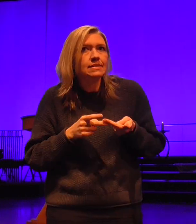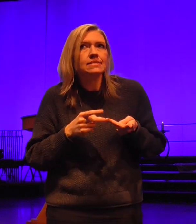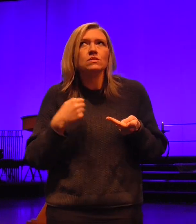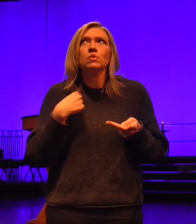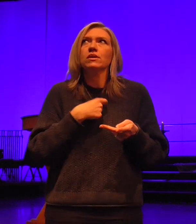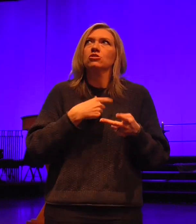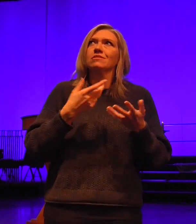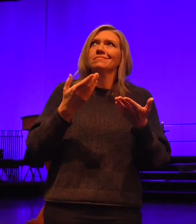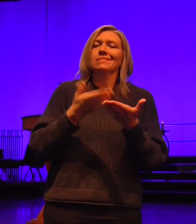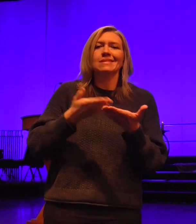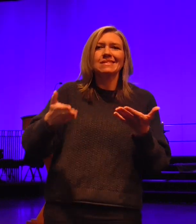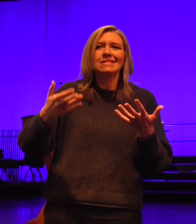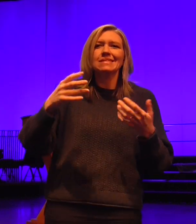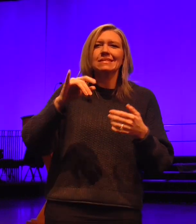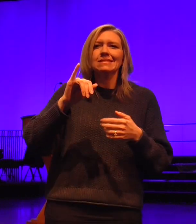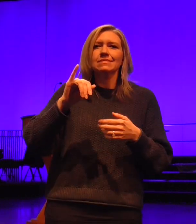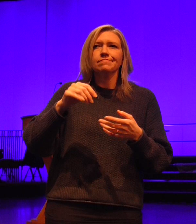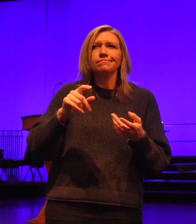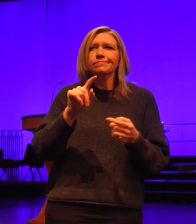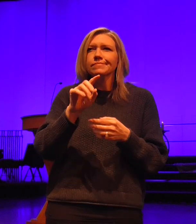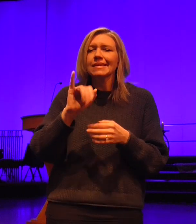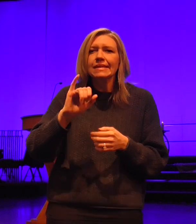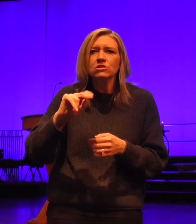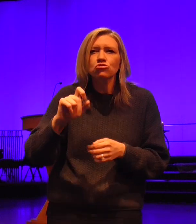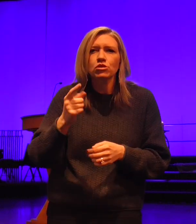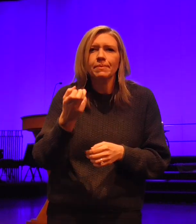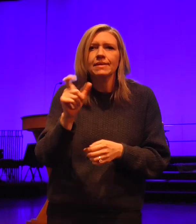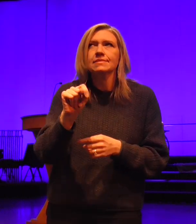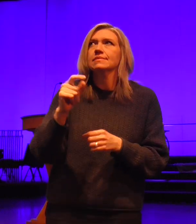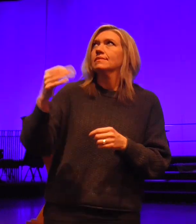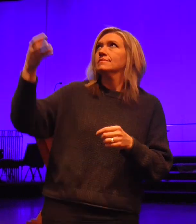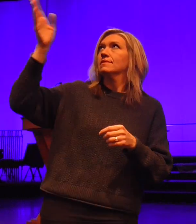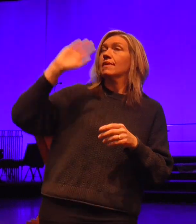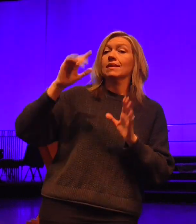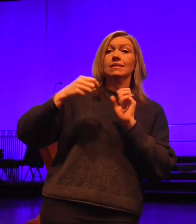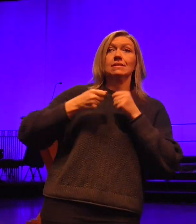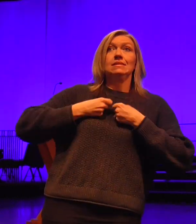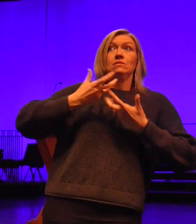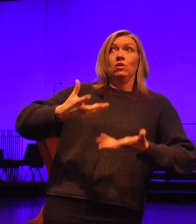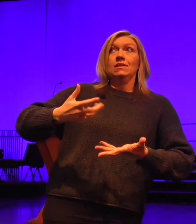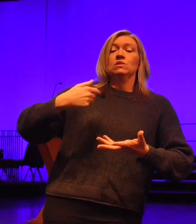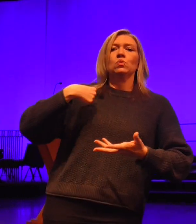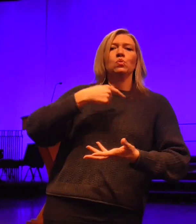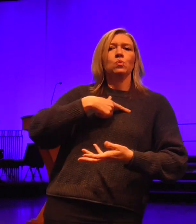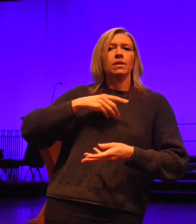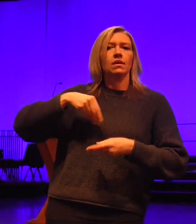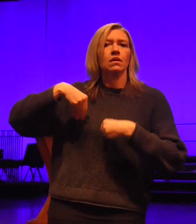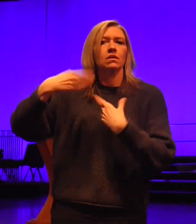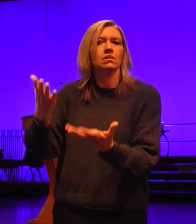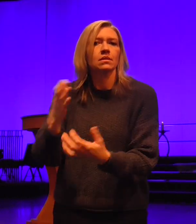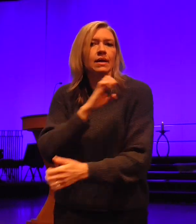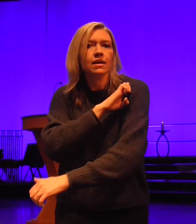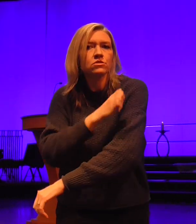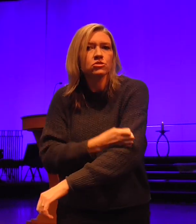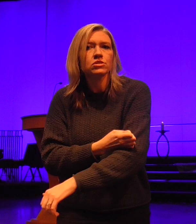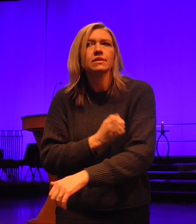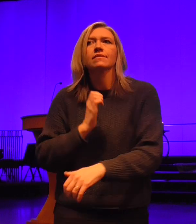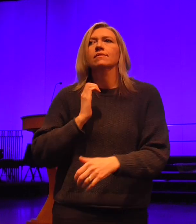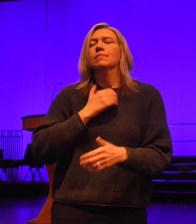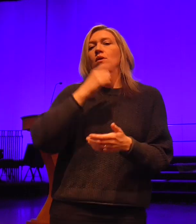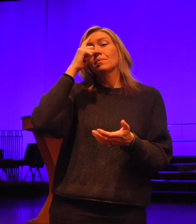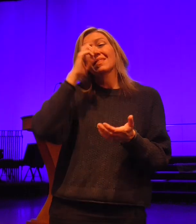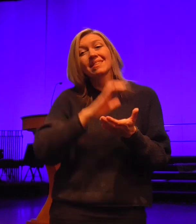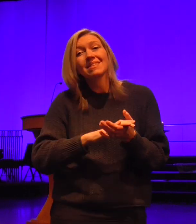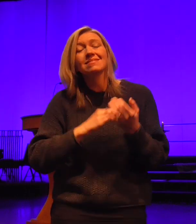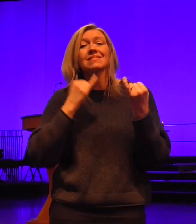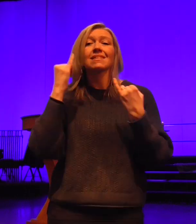the divine, that as it expresses, we give it energy by our beliefs and our ideas and our